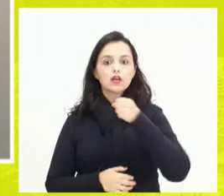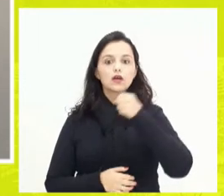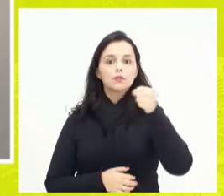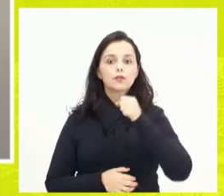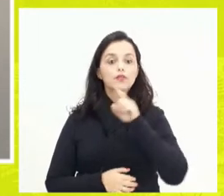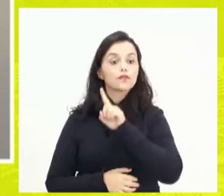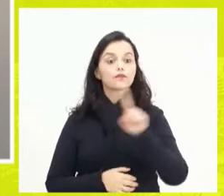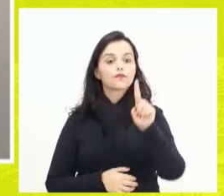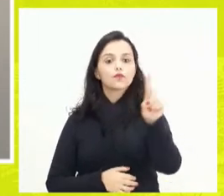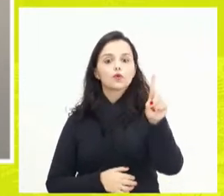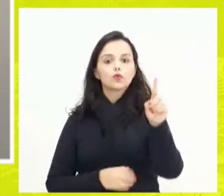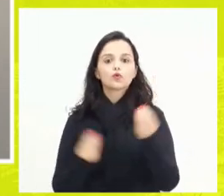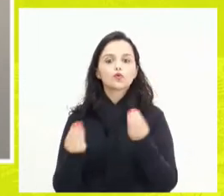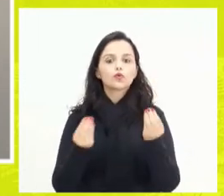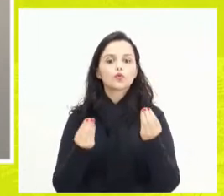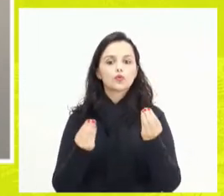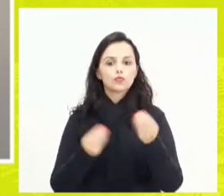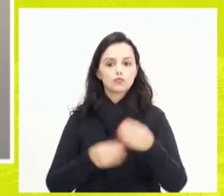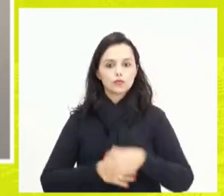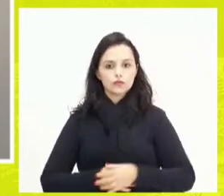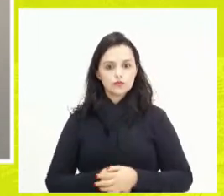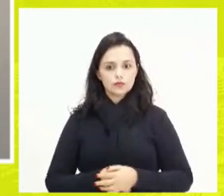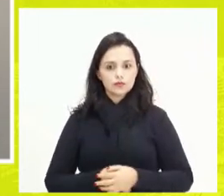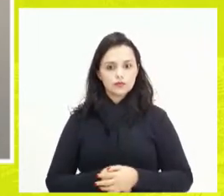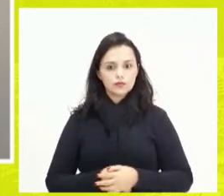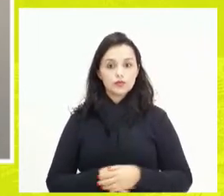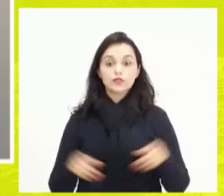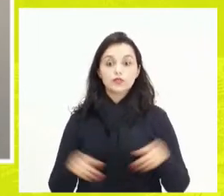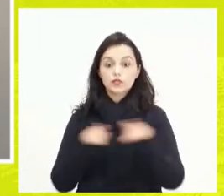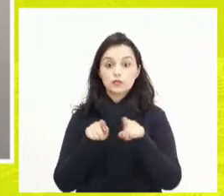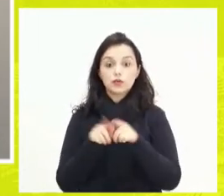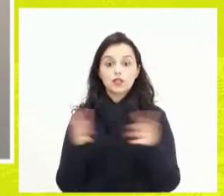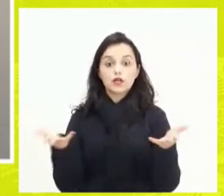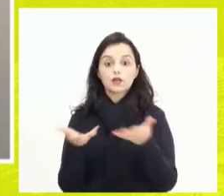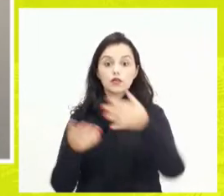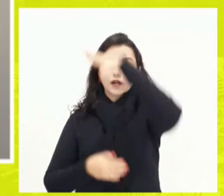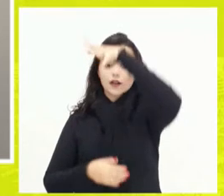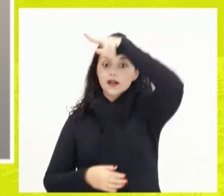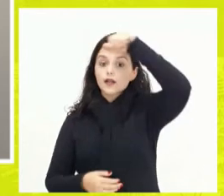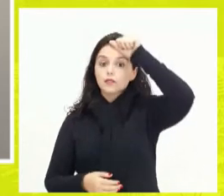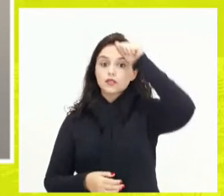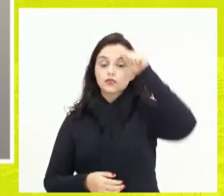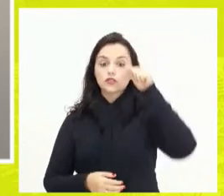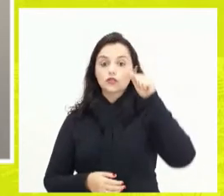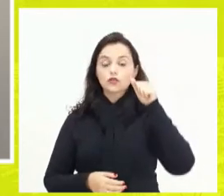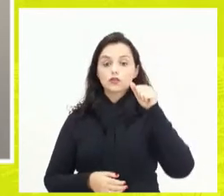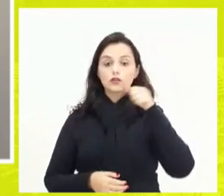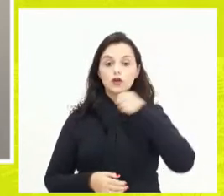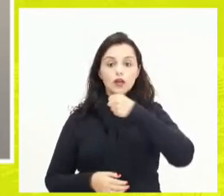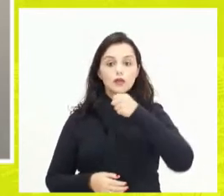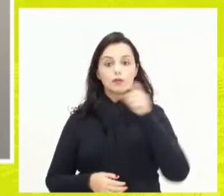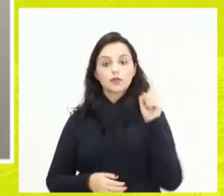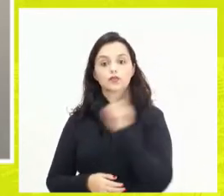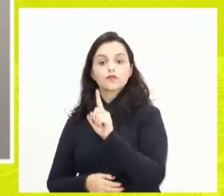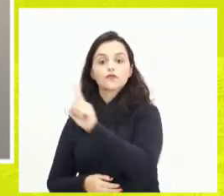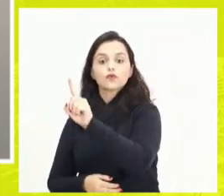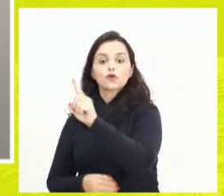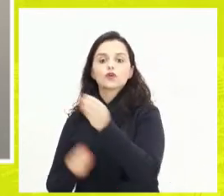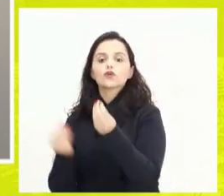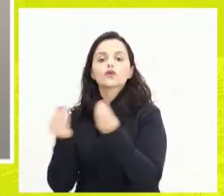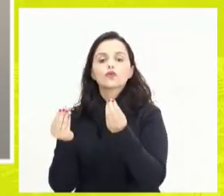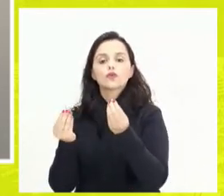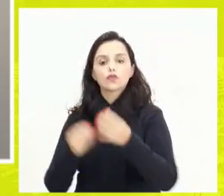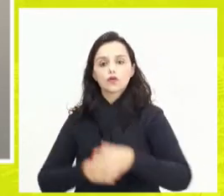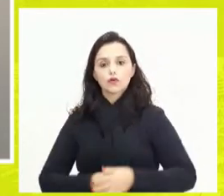in amazon and see what happened with dawn and i mean they